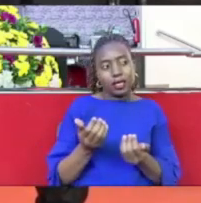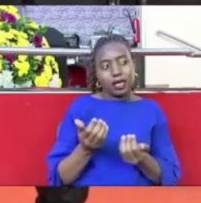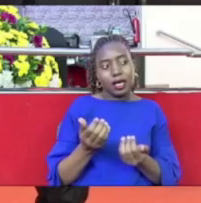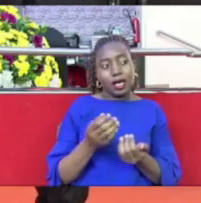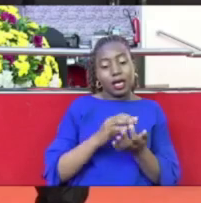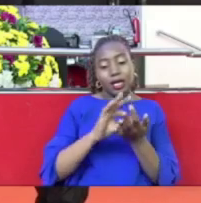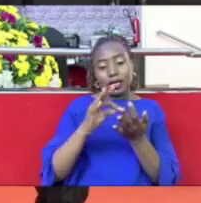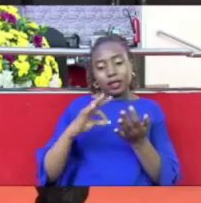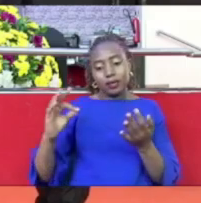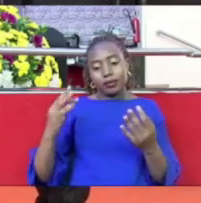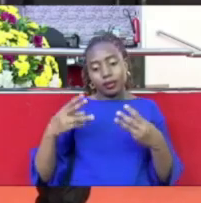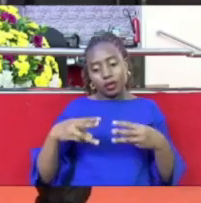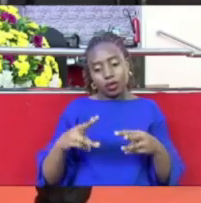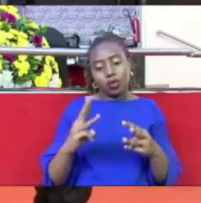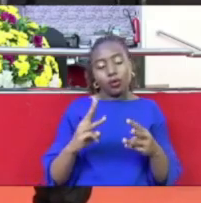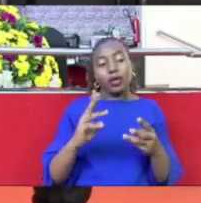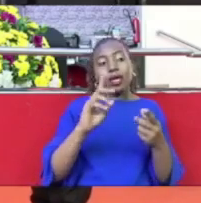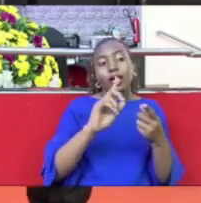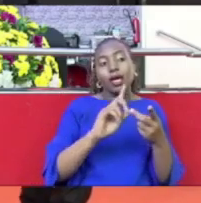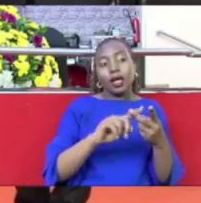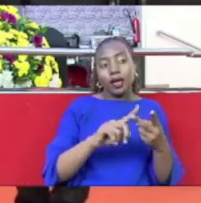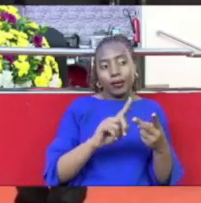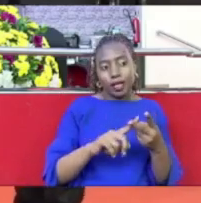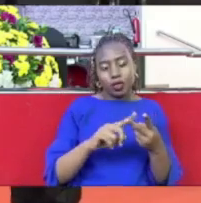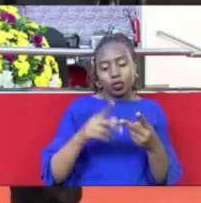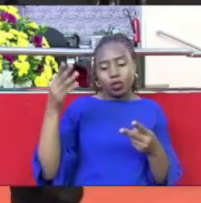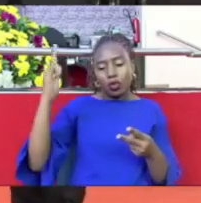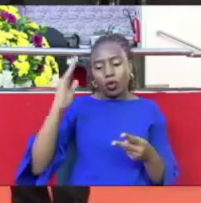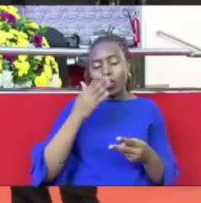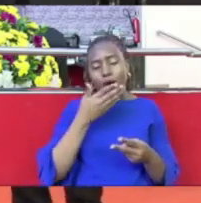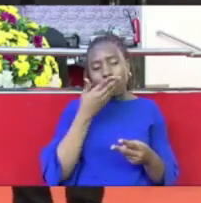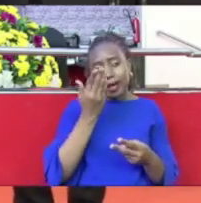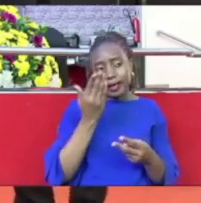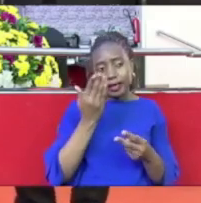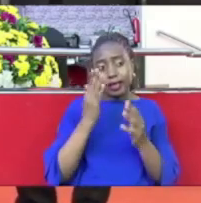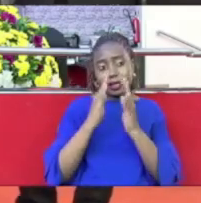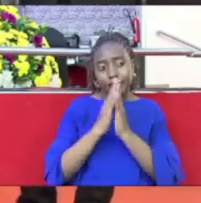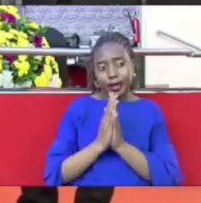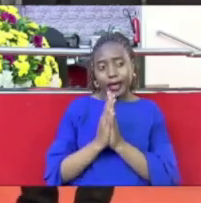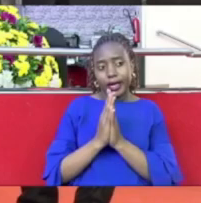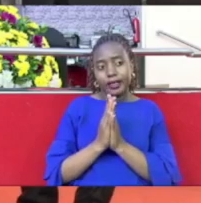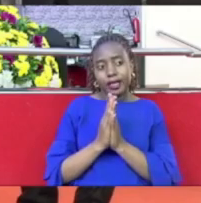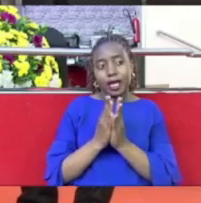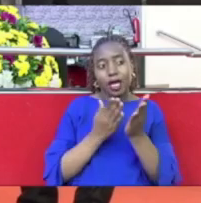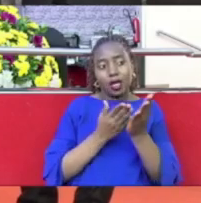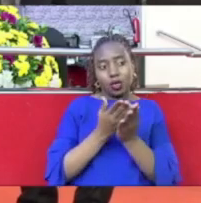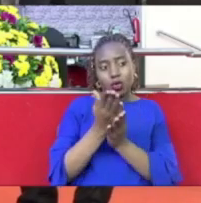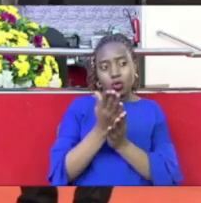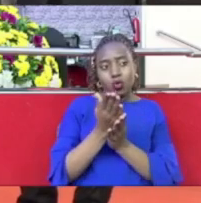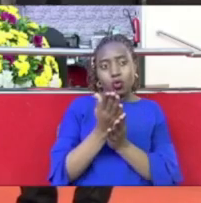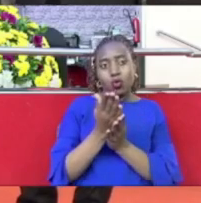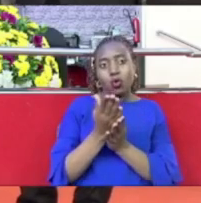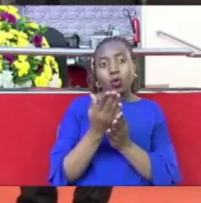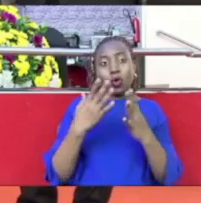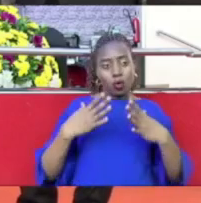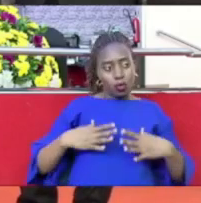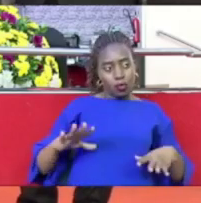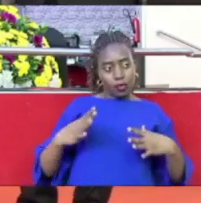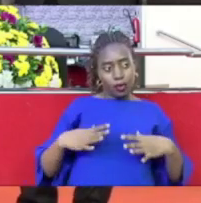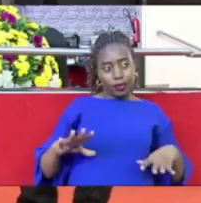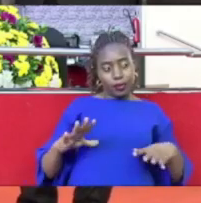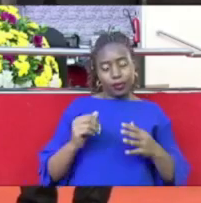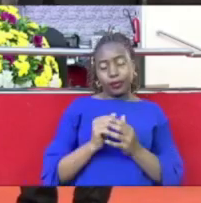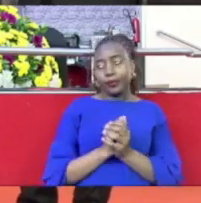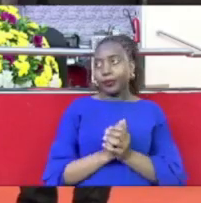Kwa njia ambayo ni ya kiungu. Number 2. God answers prayer through the ministry of men. Njia ya pili ni kwamba Mungu hujibu